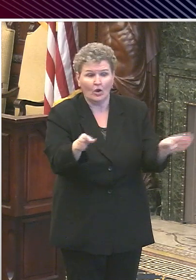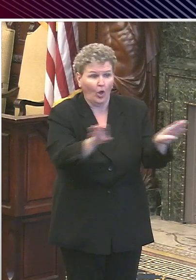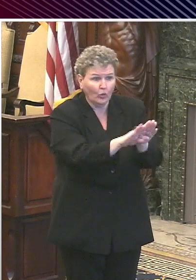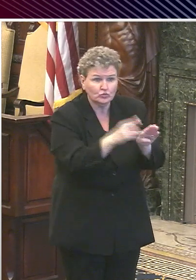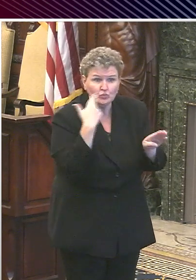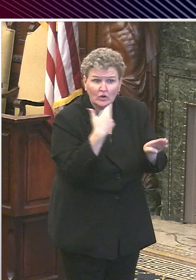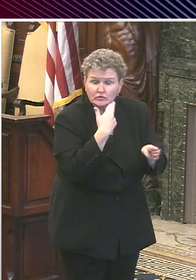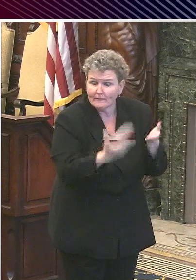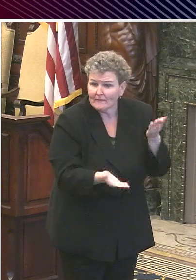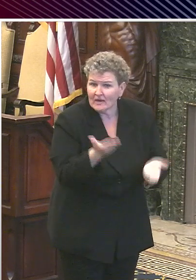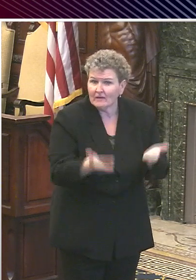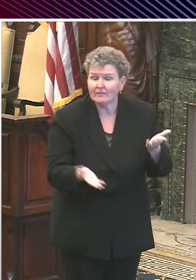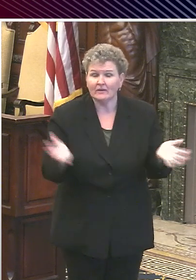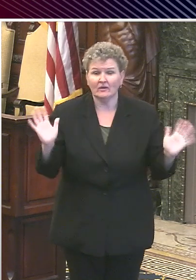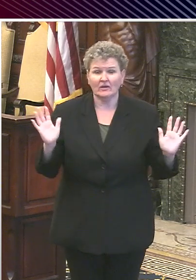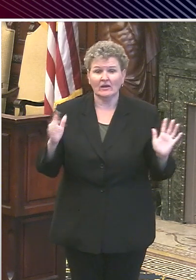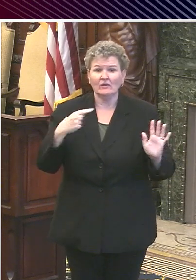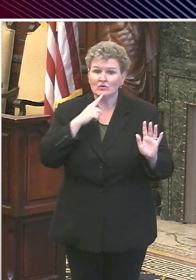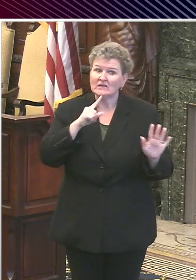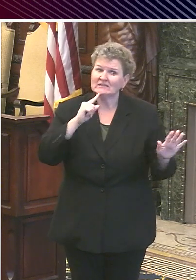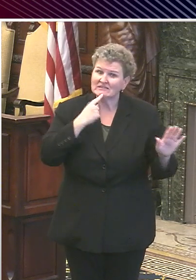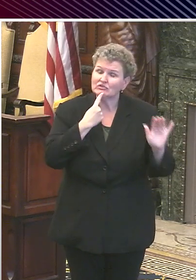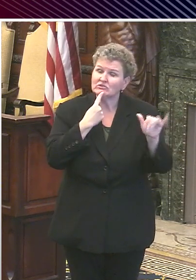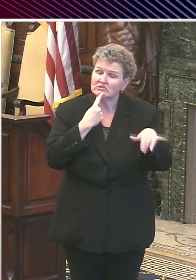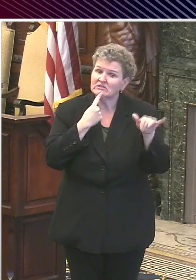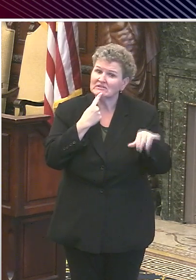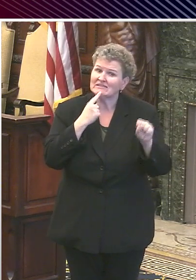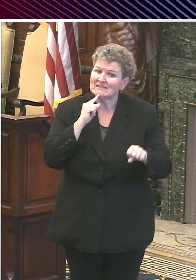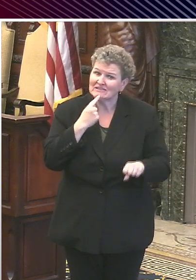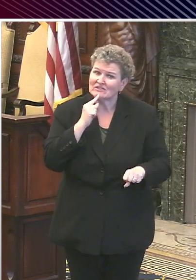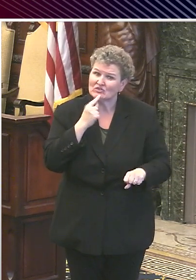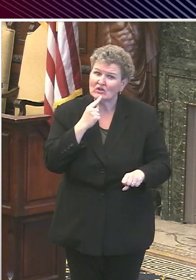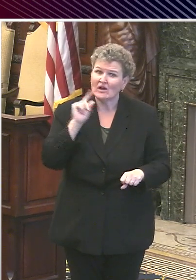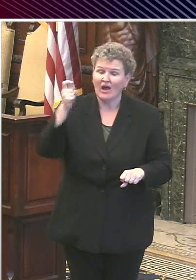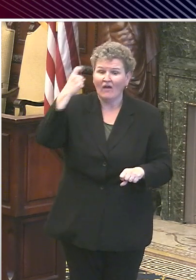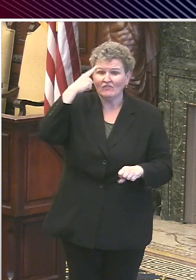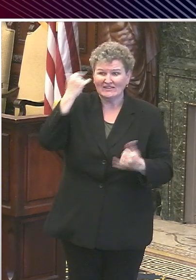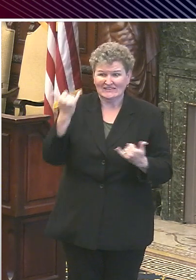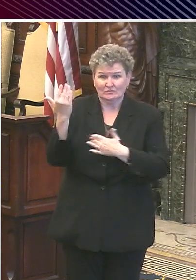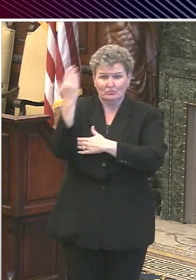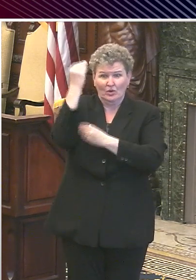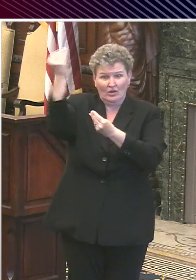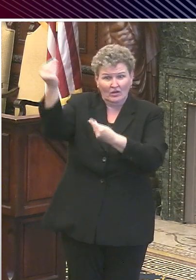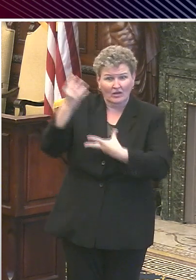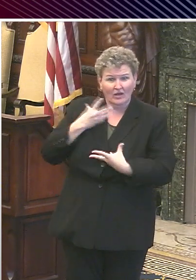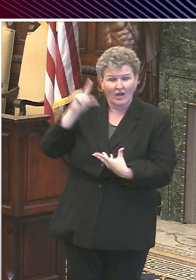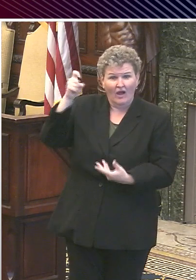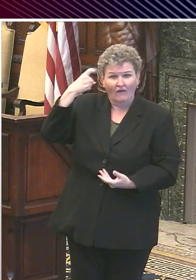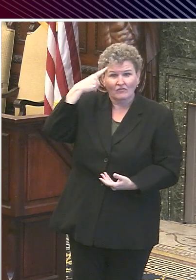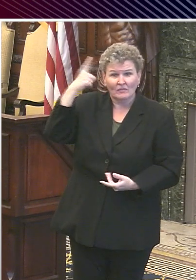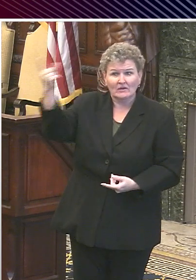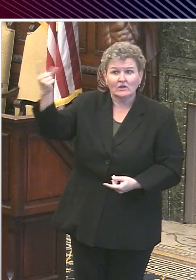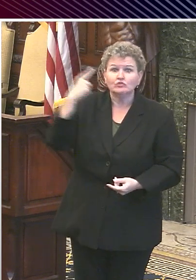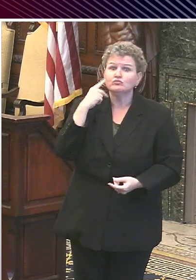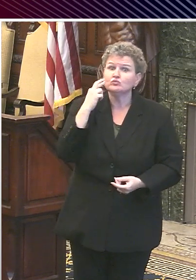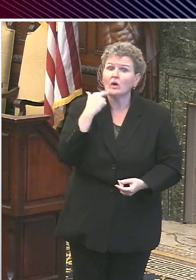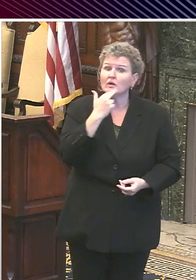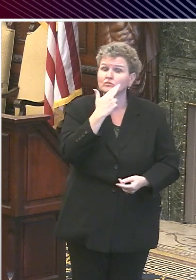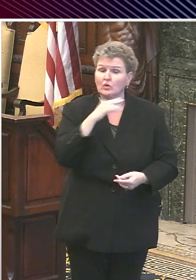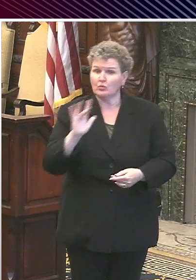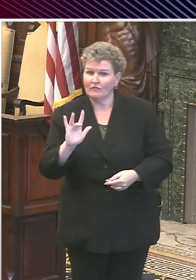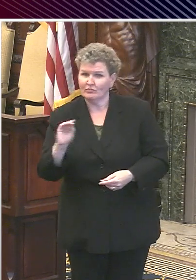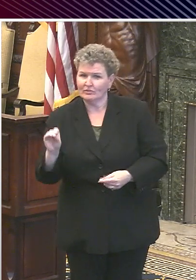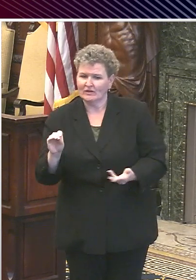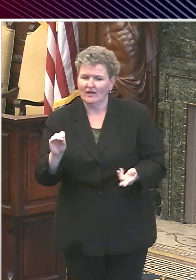compliance. As you may have heard this morning, the governor announced that he will allow expansion of restaurants from 25% capacity